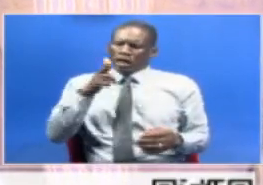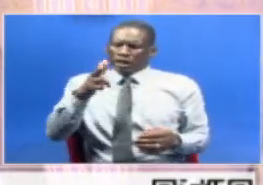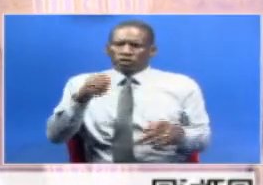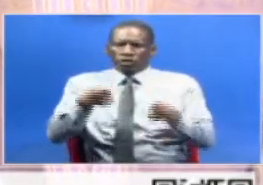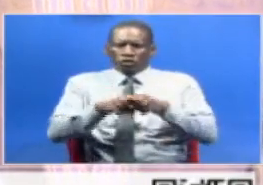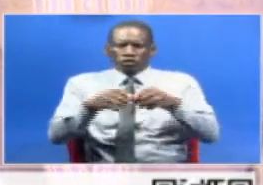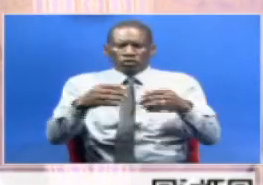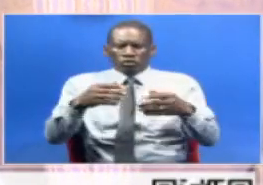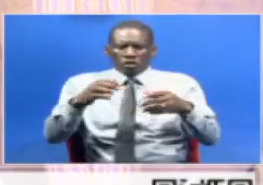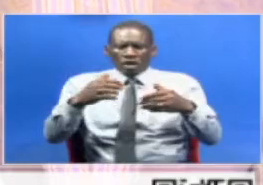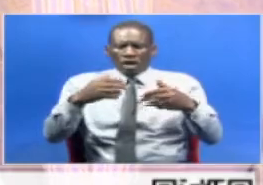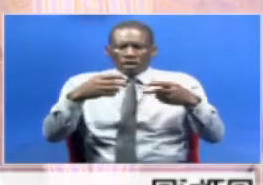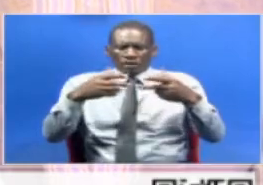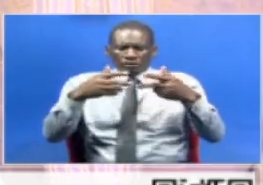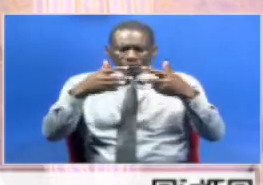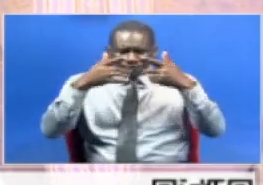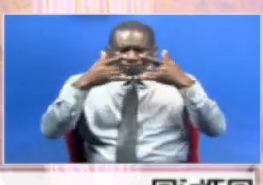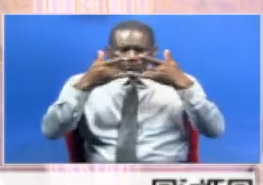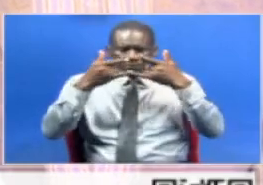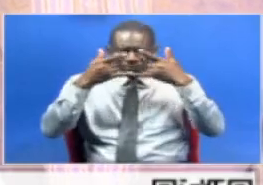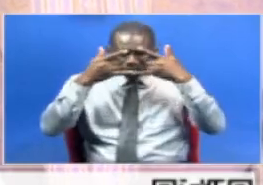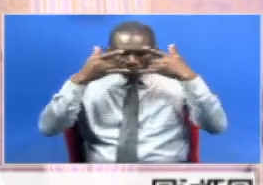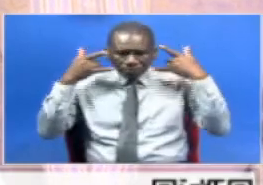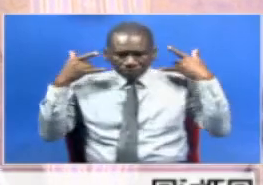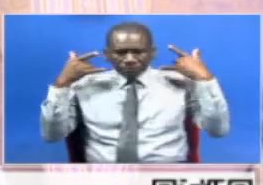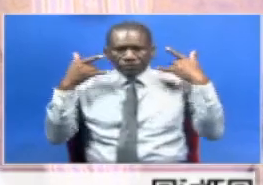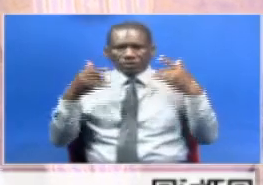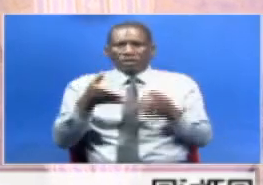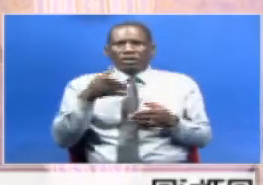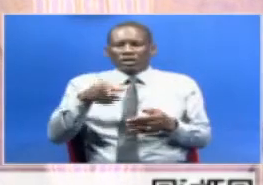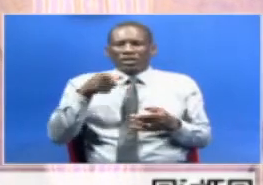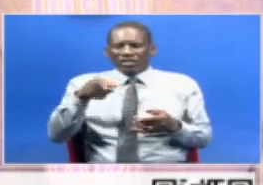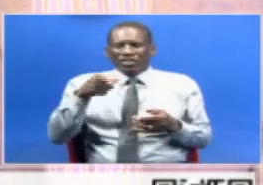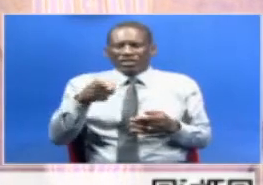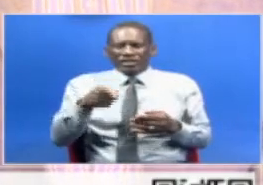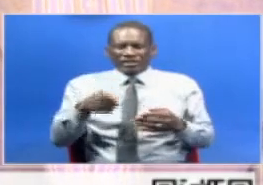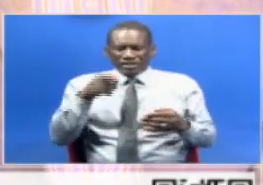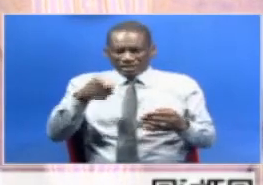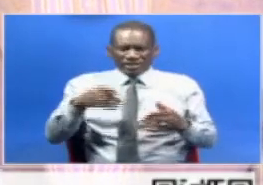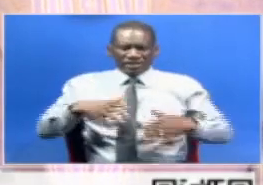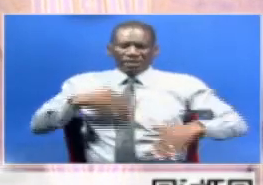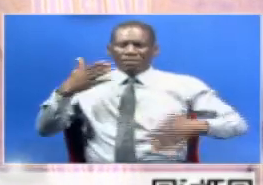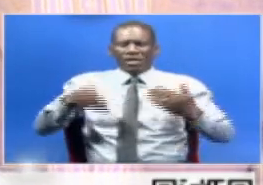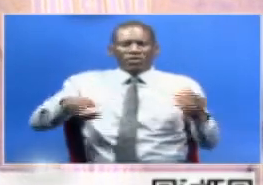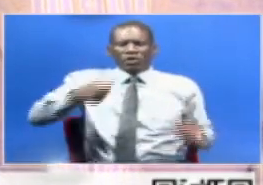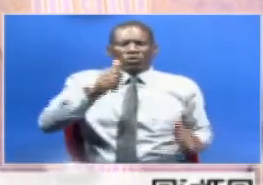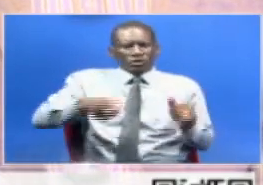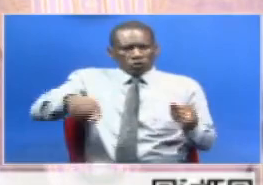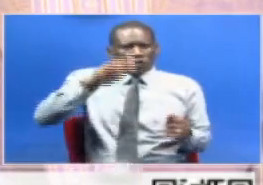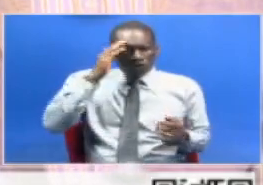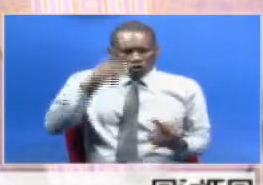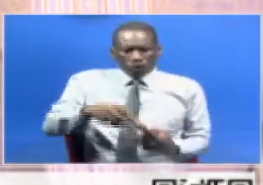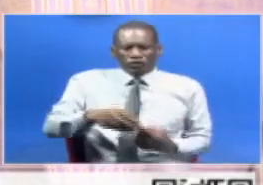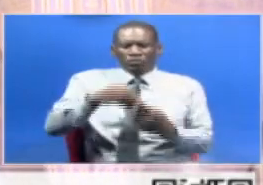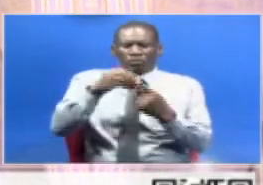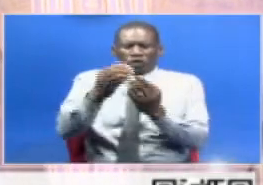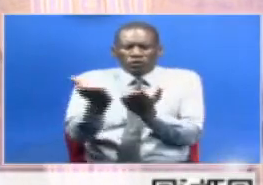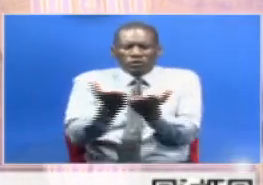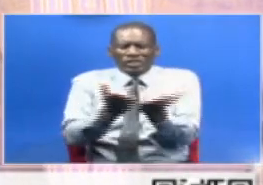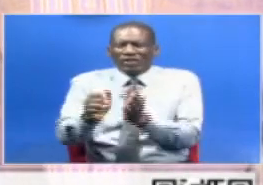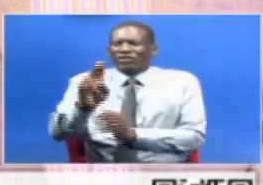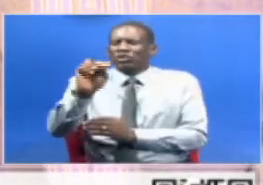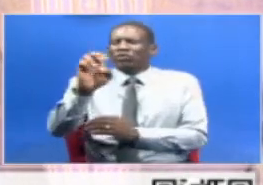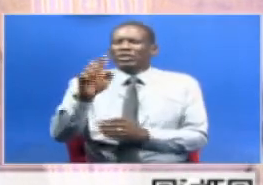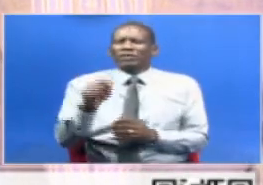hooded. These are characteristics we know of the Special Service